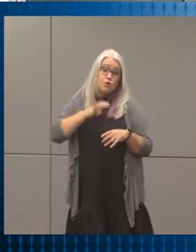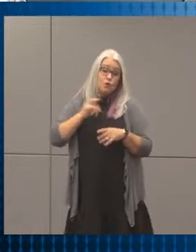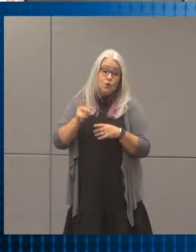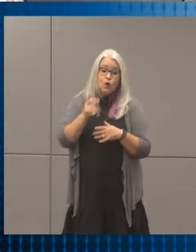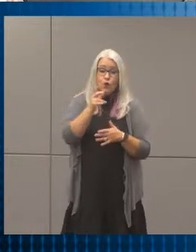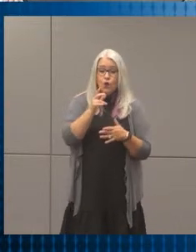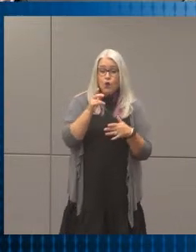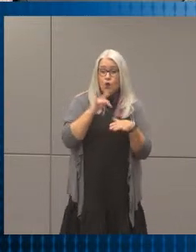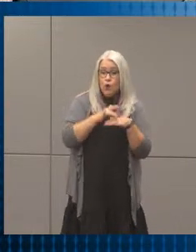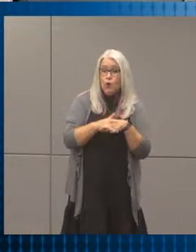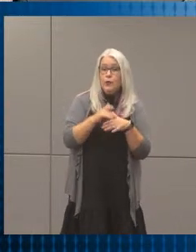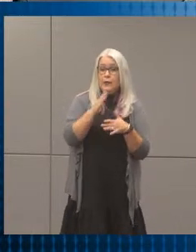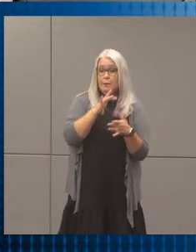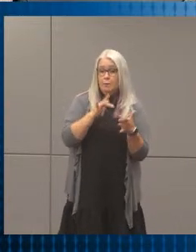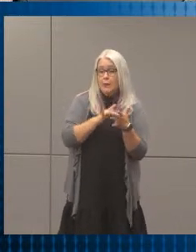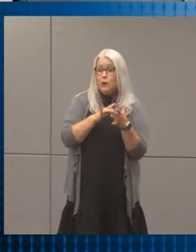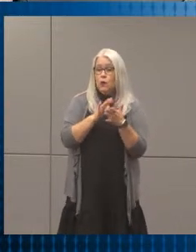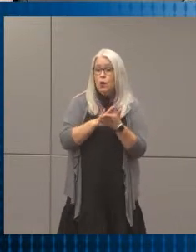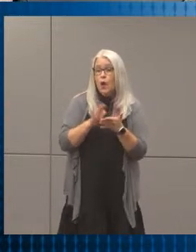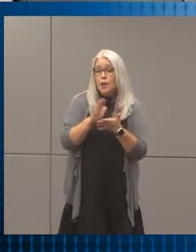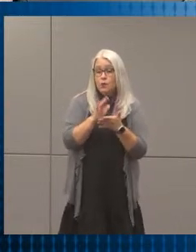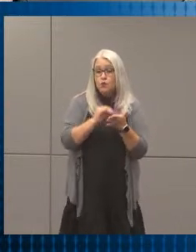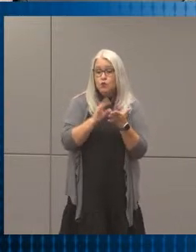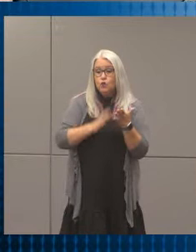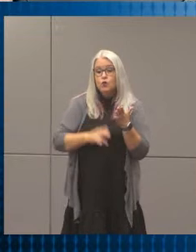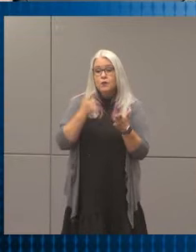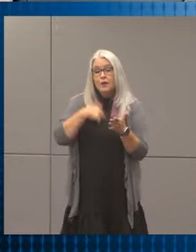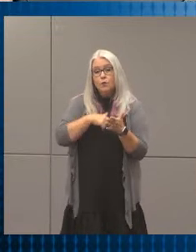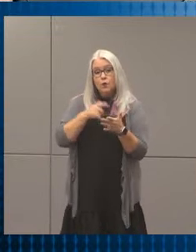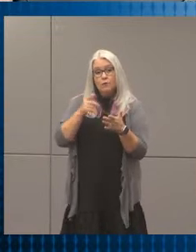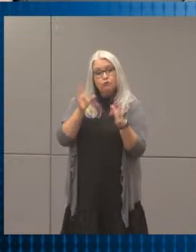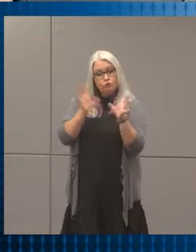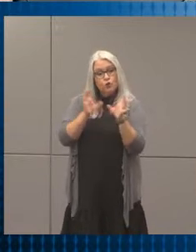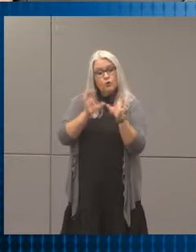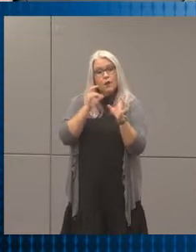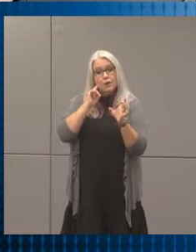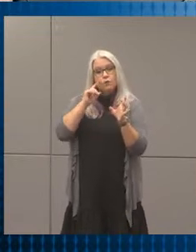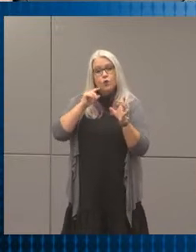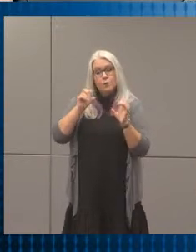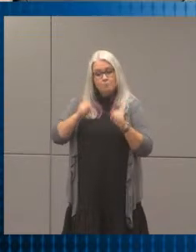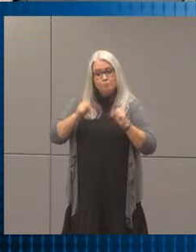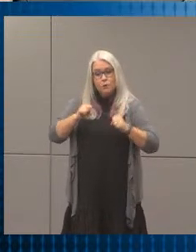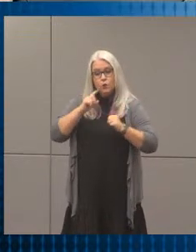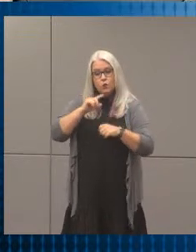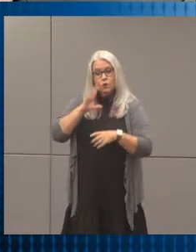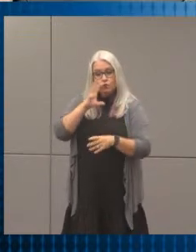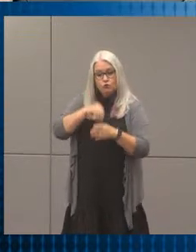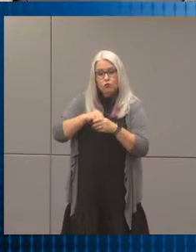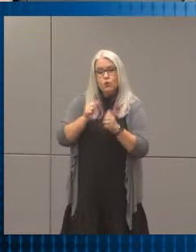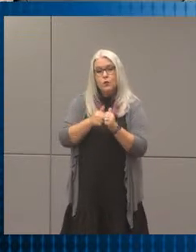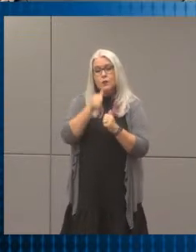college student athlete that we've certified and gotten eligible. So that means she